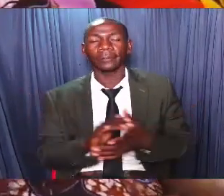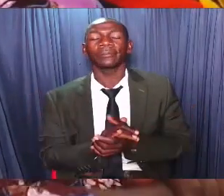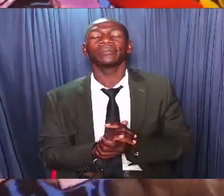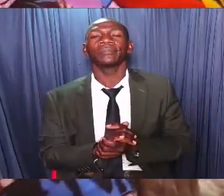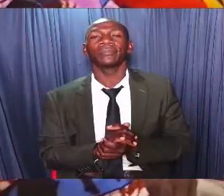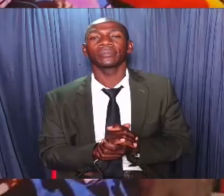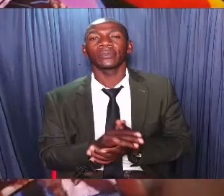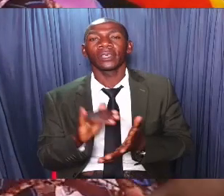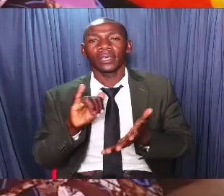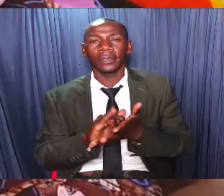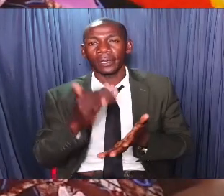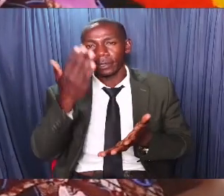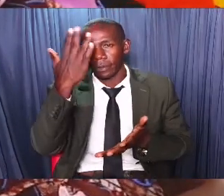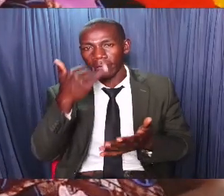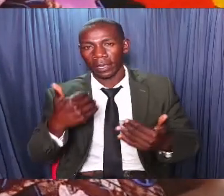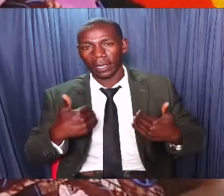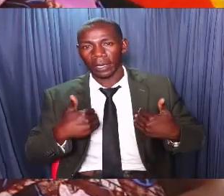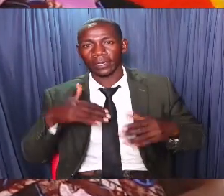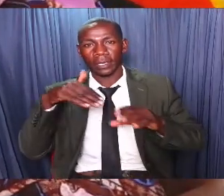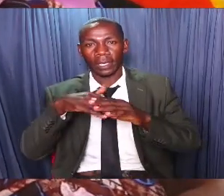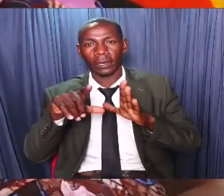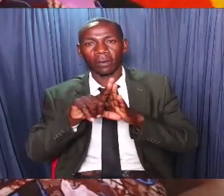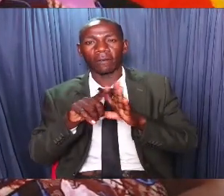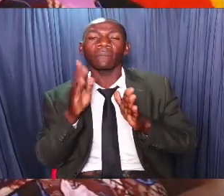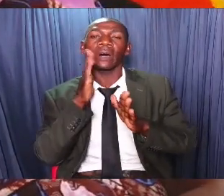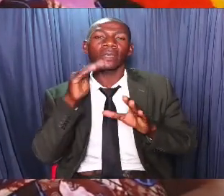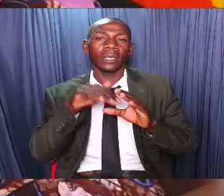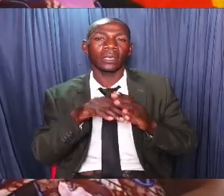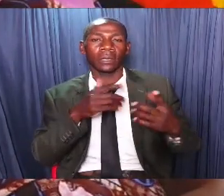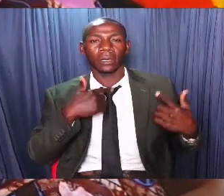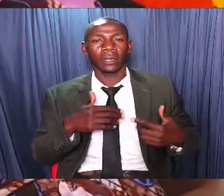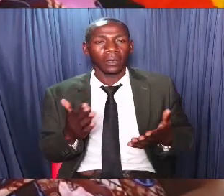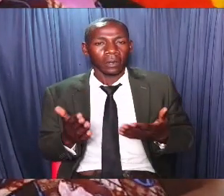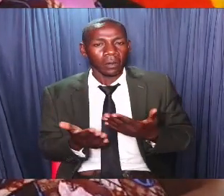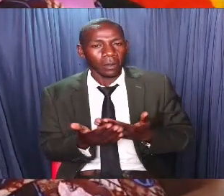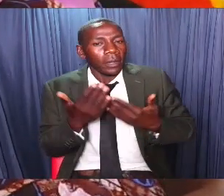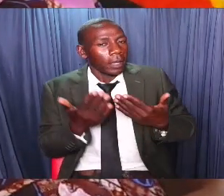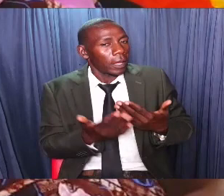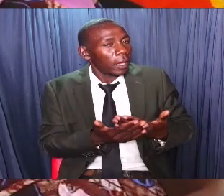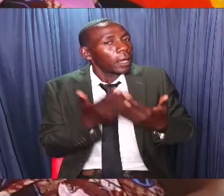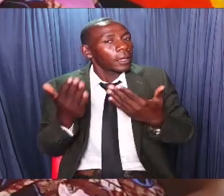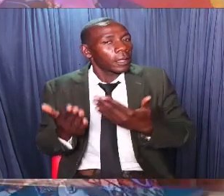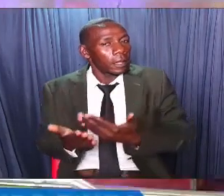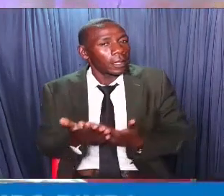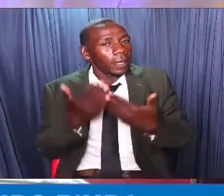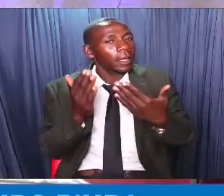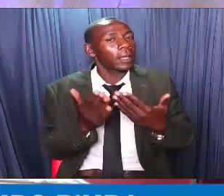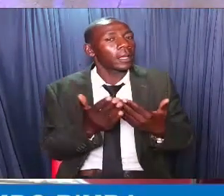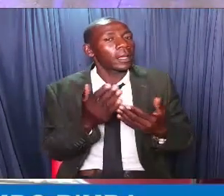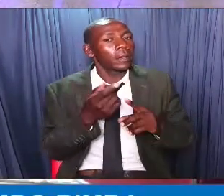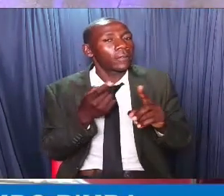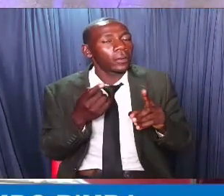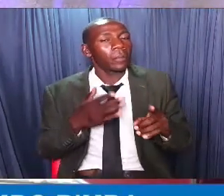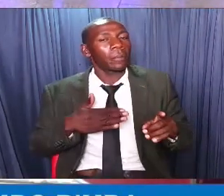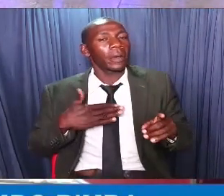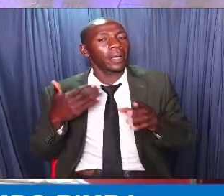Hallelujah. Ndio mimi nilikuwa na mama mkwe hapo. That's why I had the mother-in-law. Tukamlea. We really took care of her. Tangu nyumba ni ya udongo. From